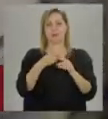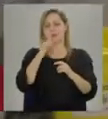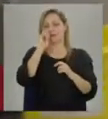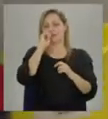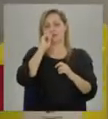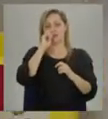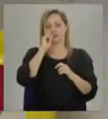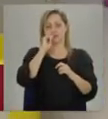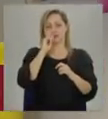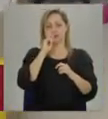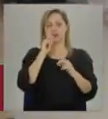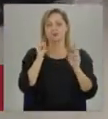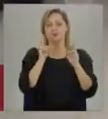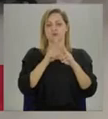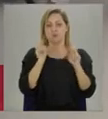to detect